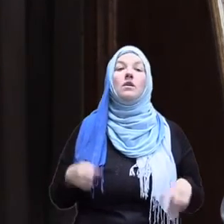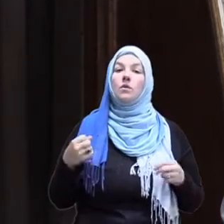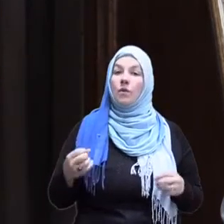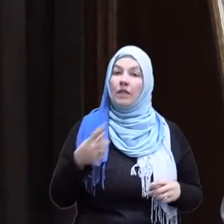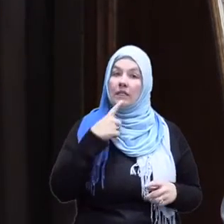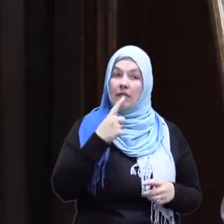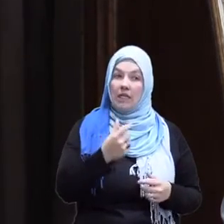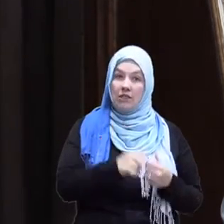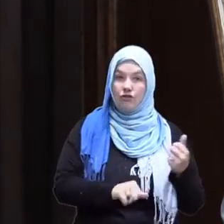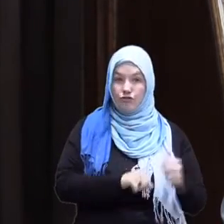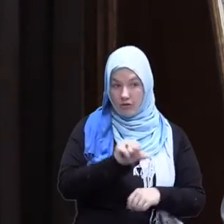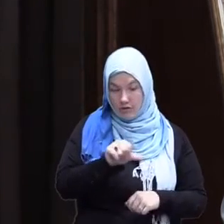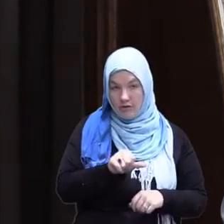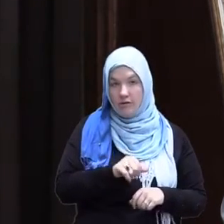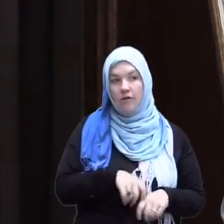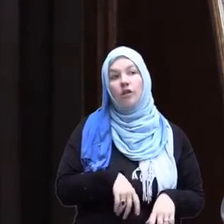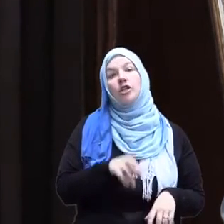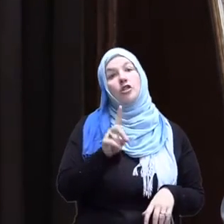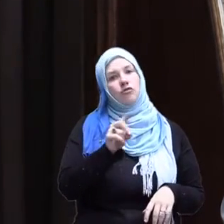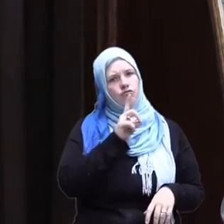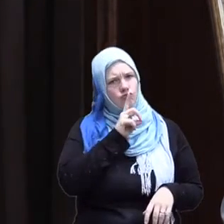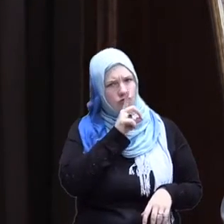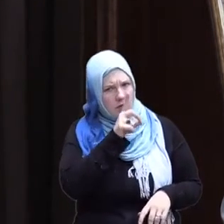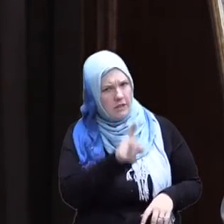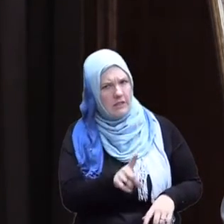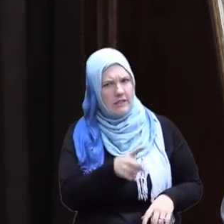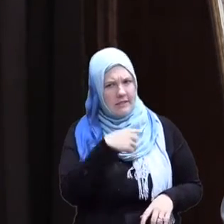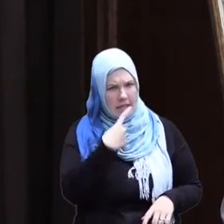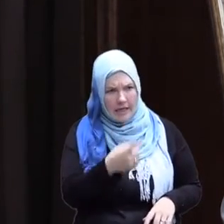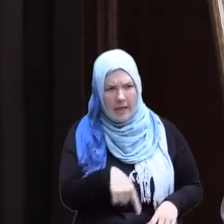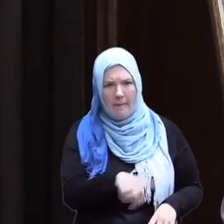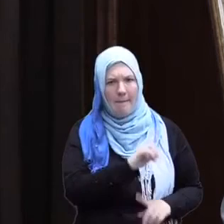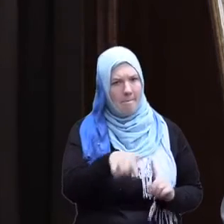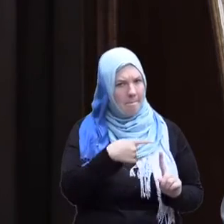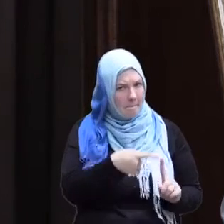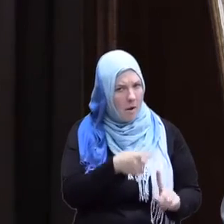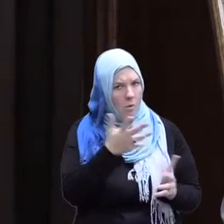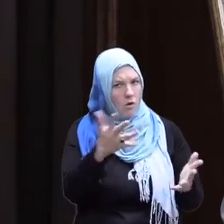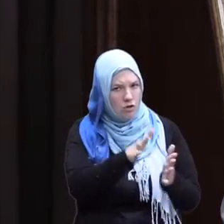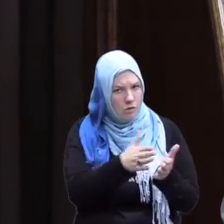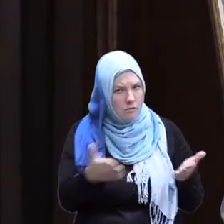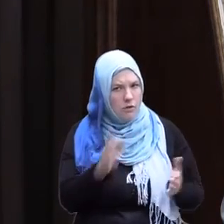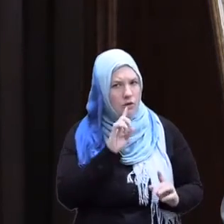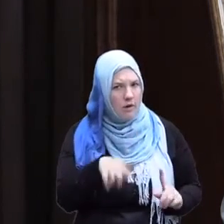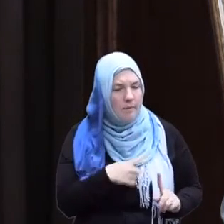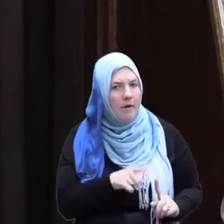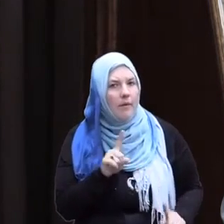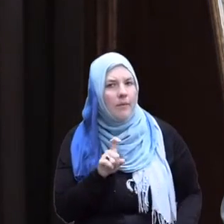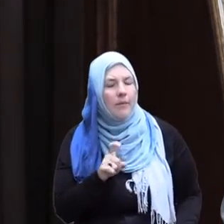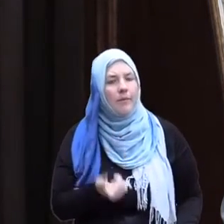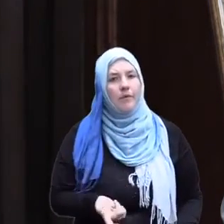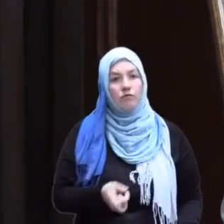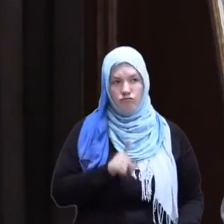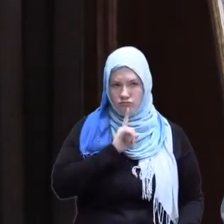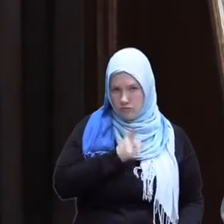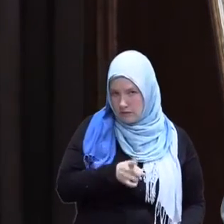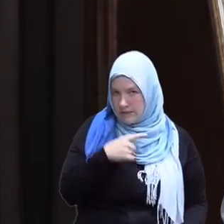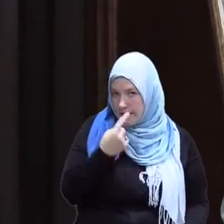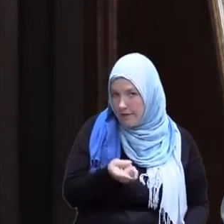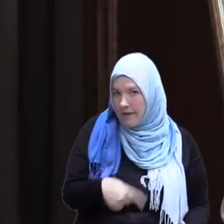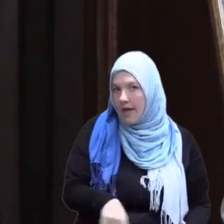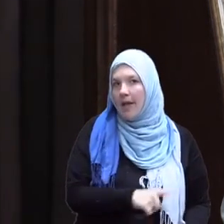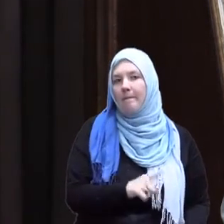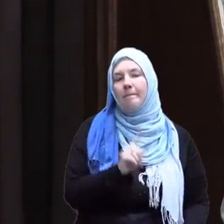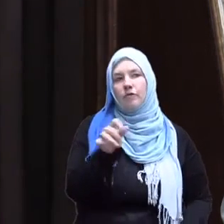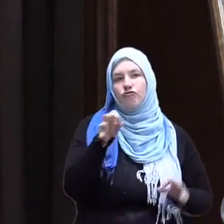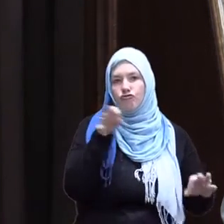say to each other, do you really tell them about what your book's talking about? Do you really tell them